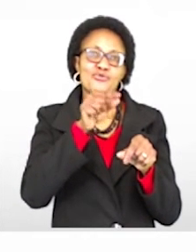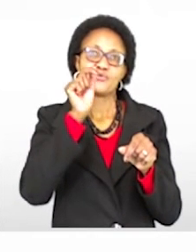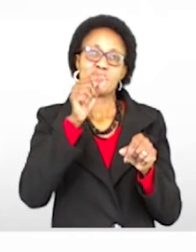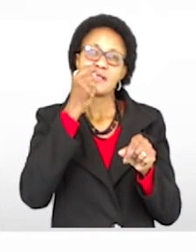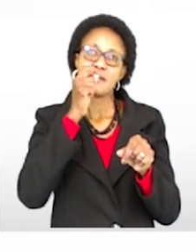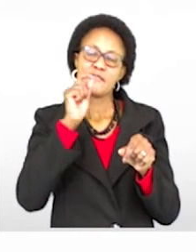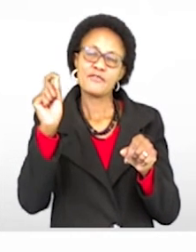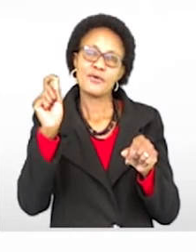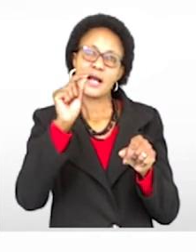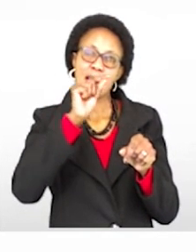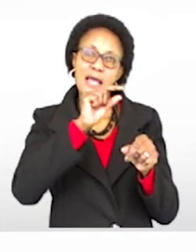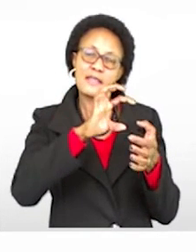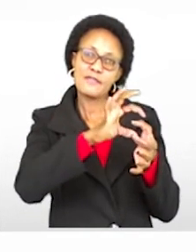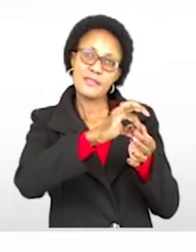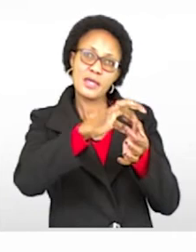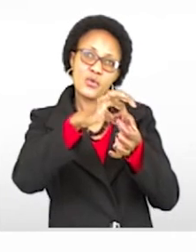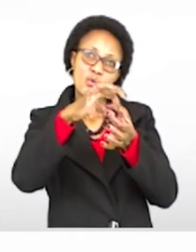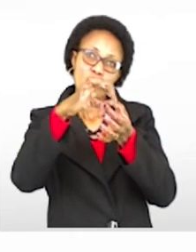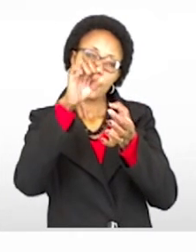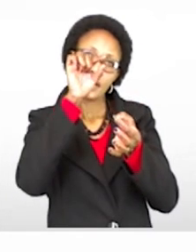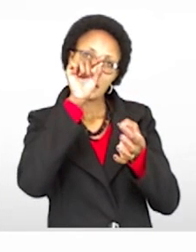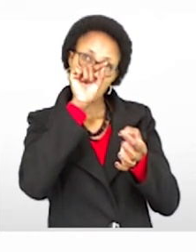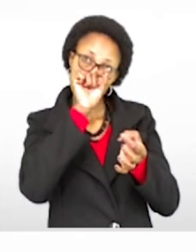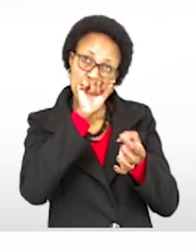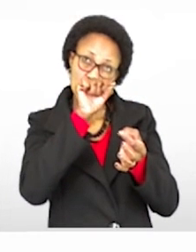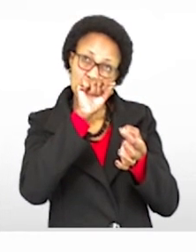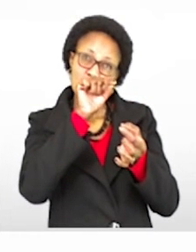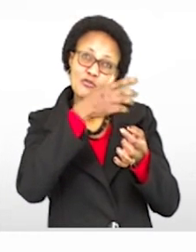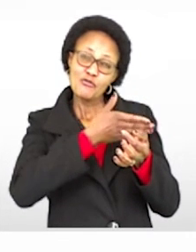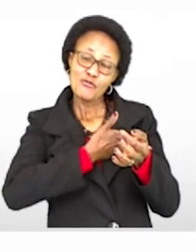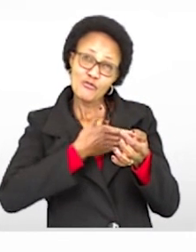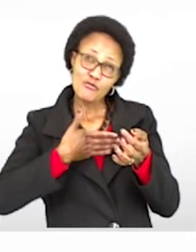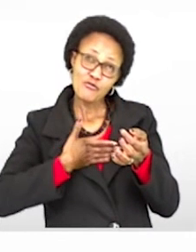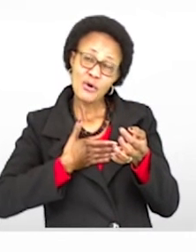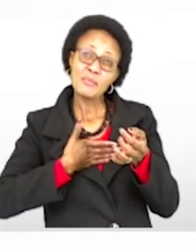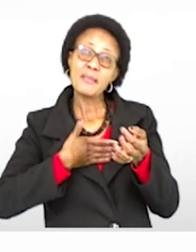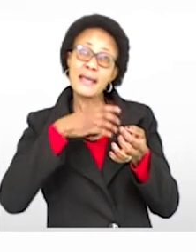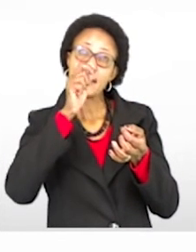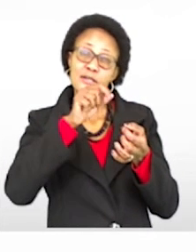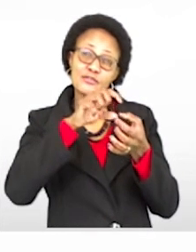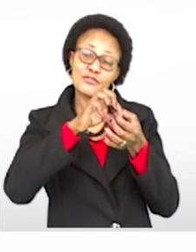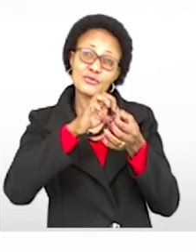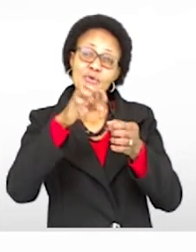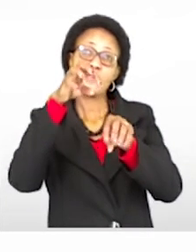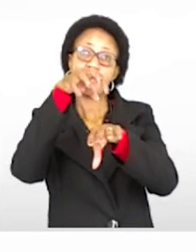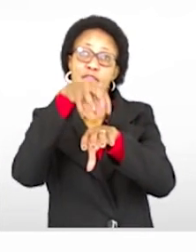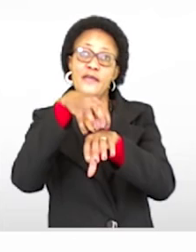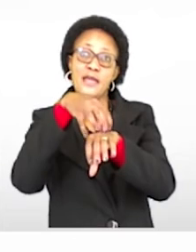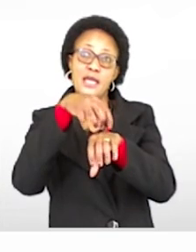or your pencil and connect the two dots for the woman who's at the bakery and the delicious